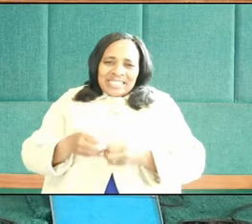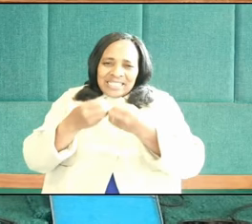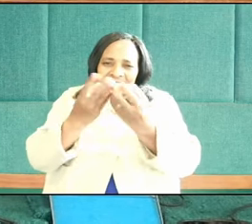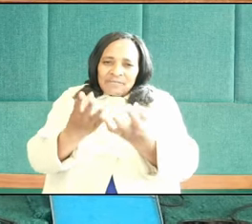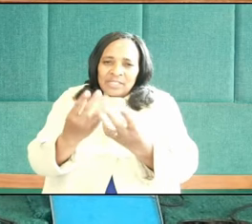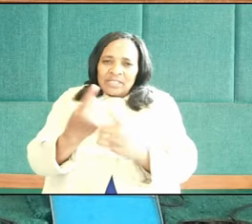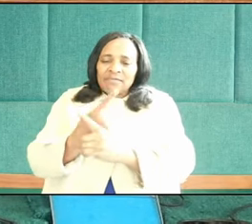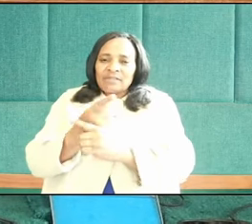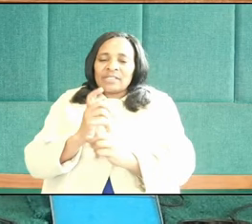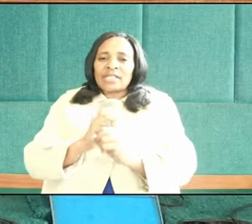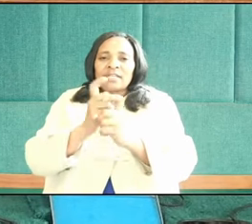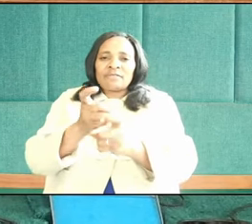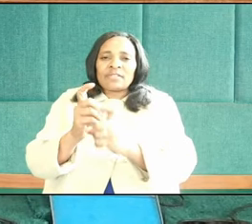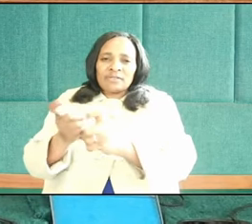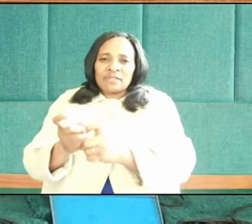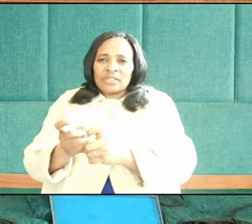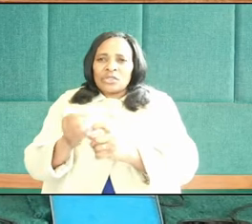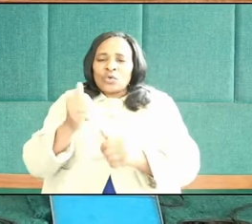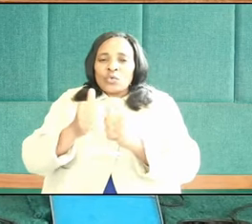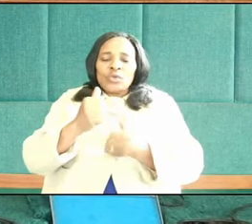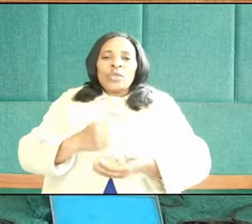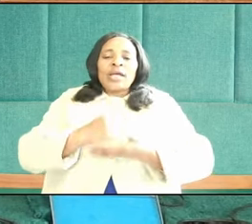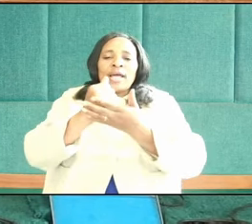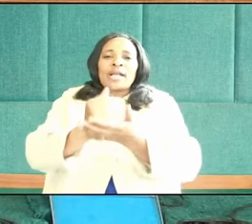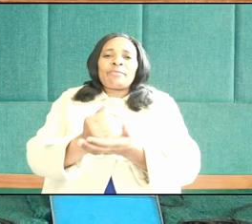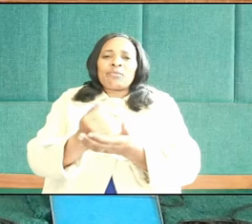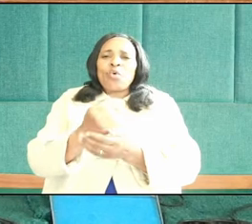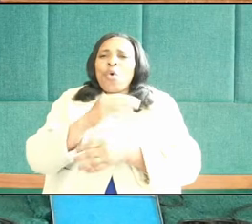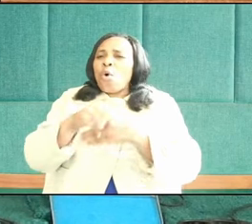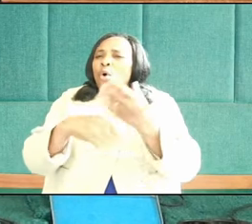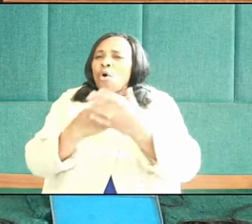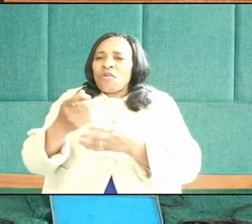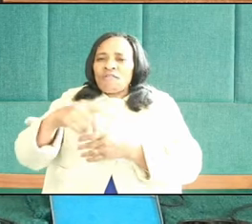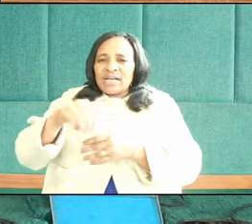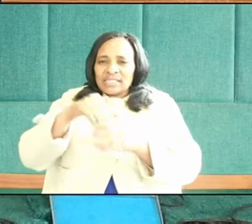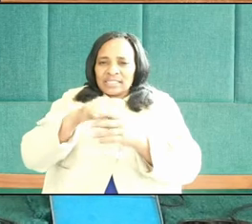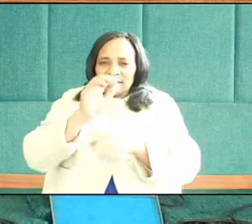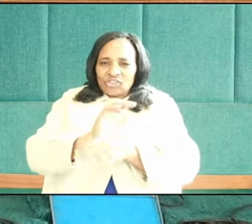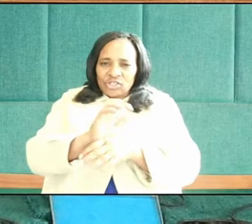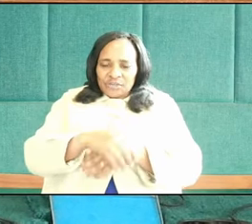different gifts, but these gifts are supposed to help everyone in the church."